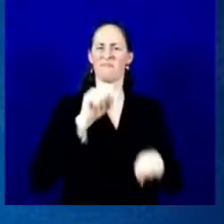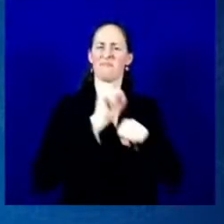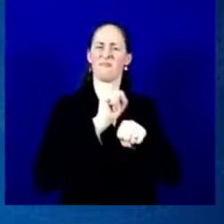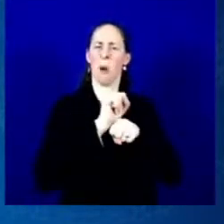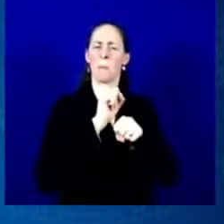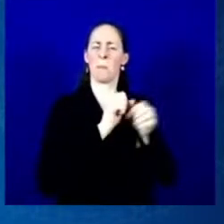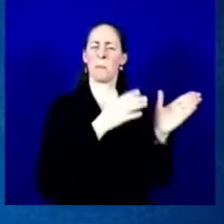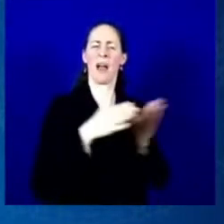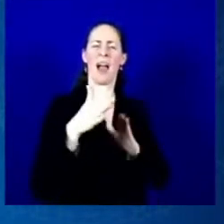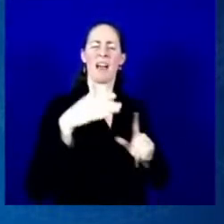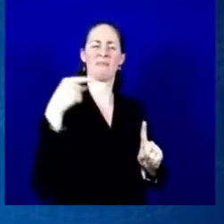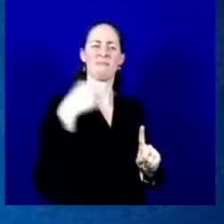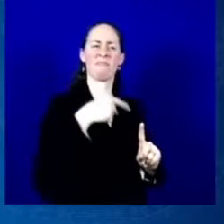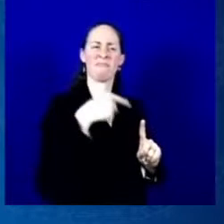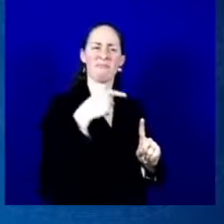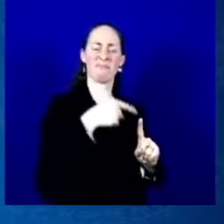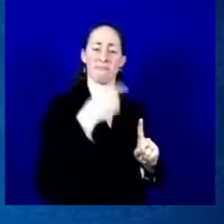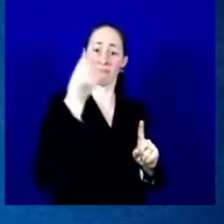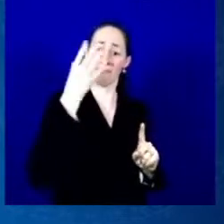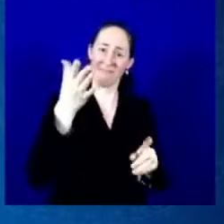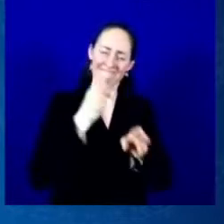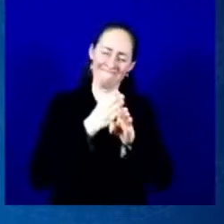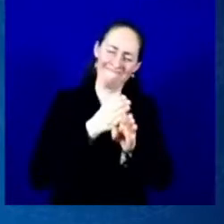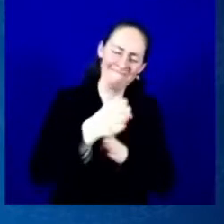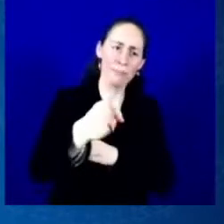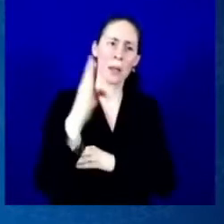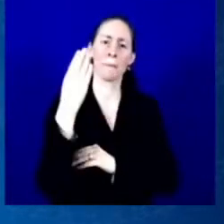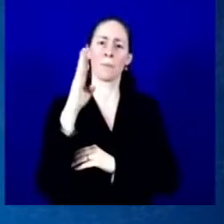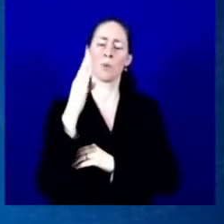build America. That's what it is.